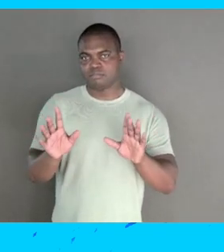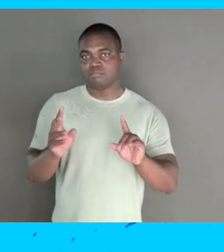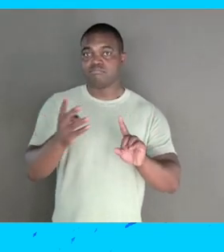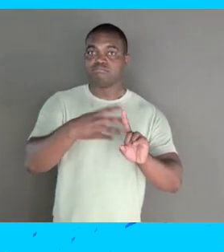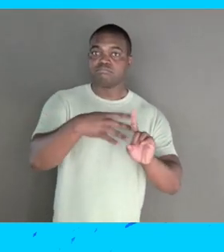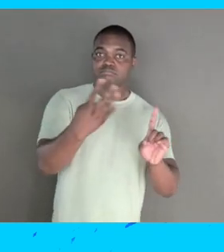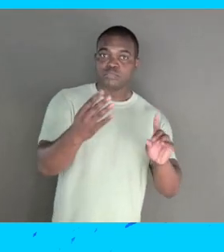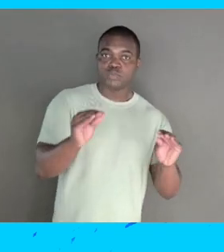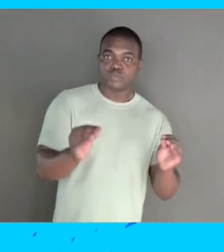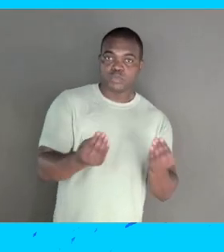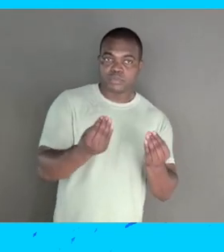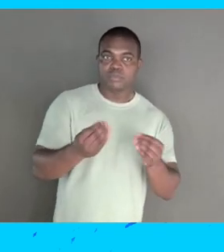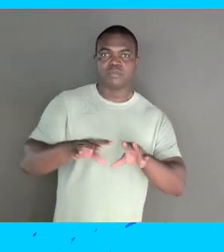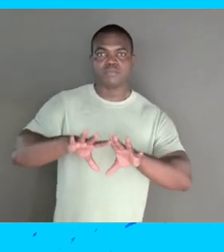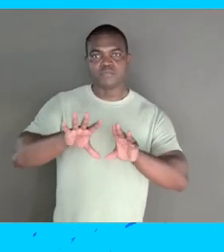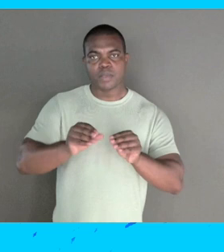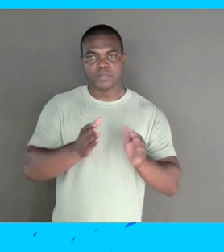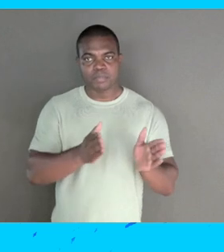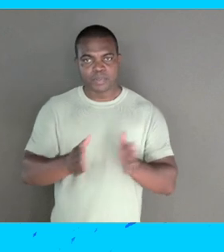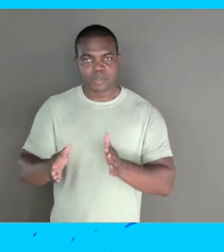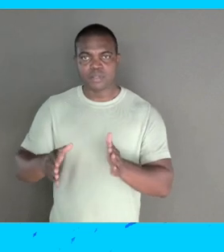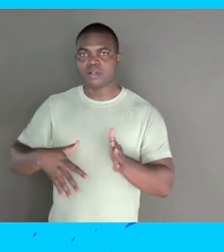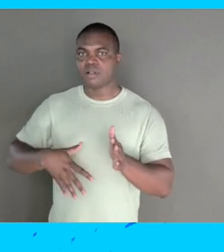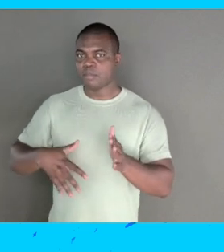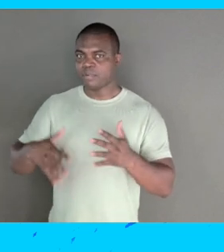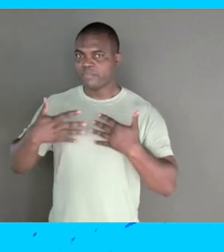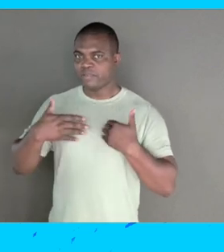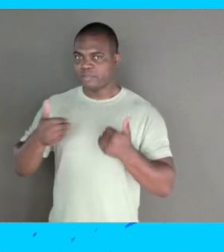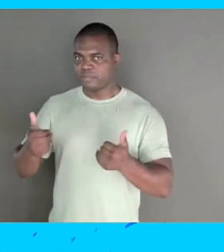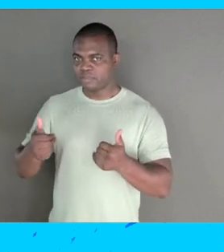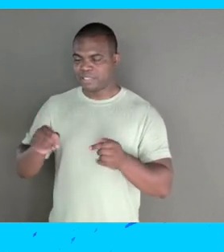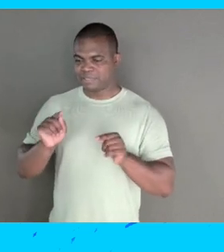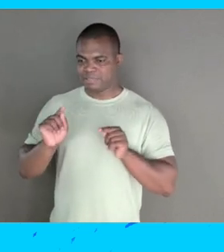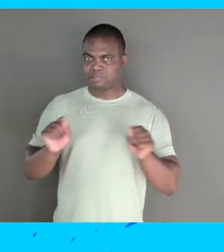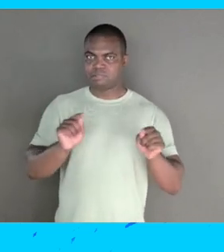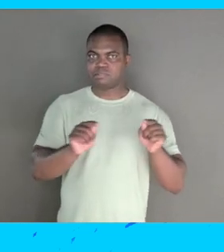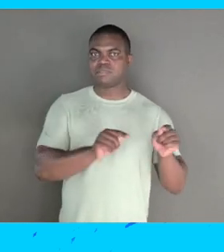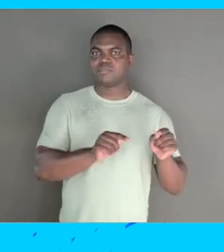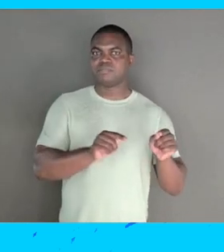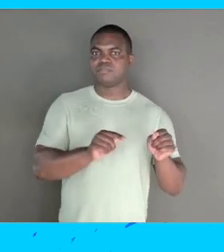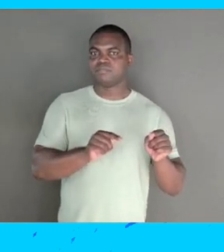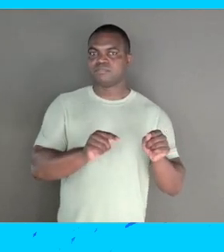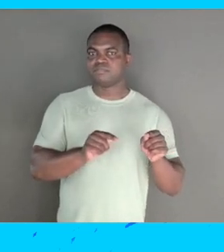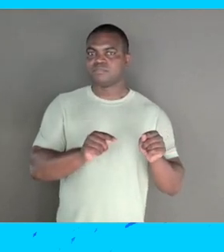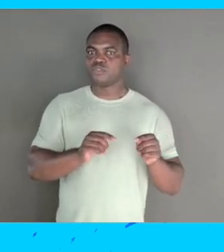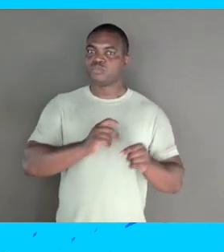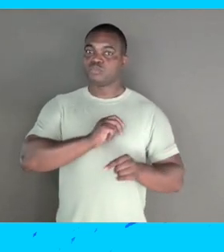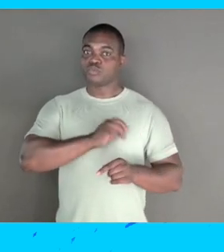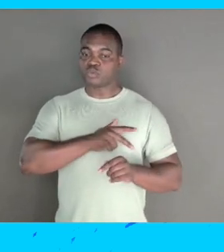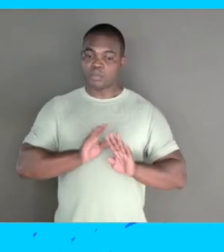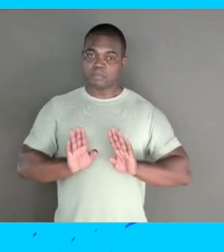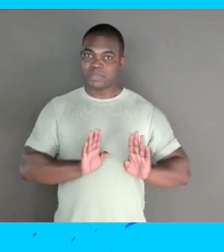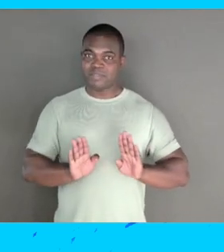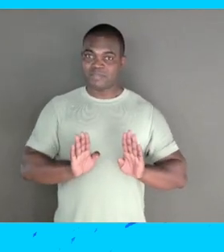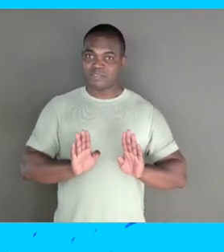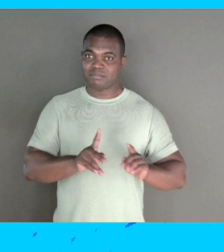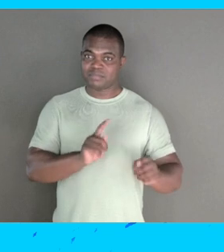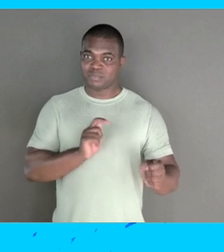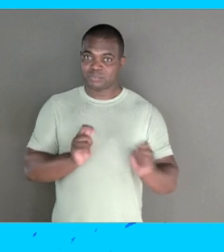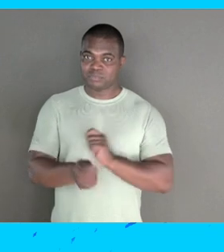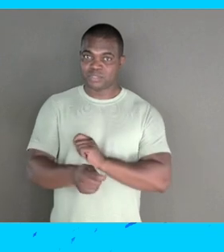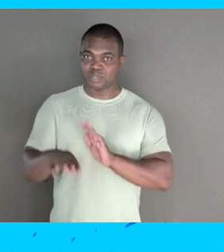planning and reproductive health. Social behavioral change programs, document forthcoming through